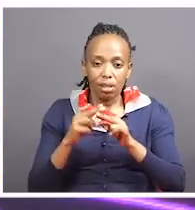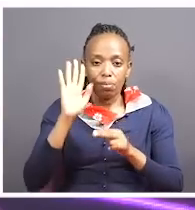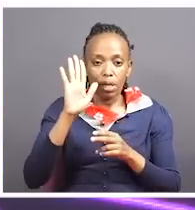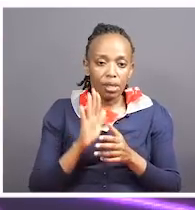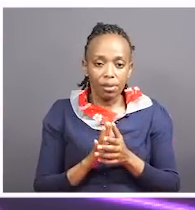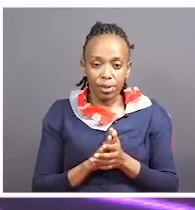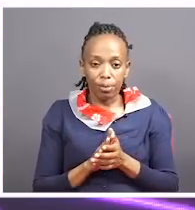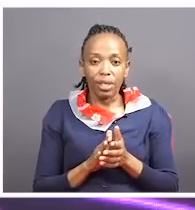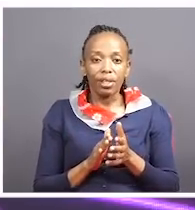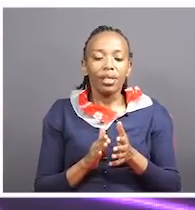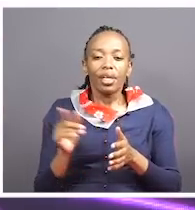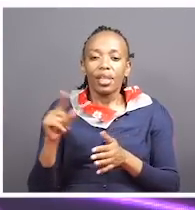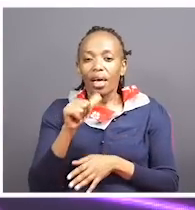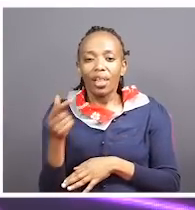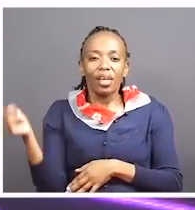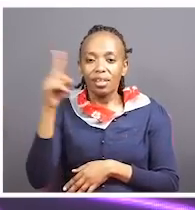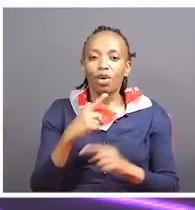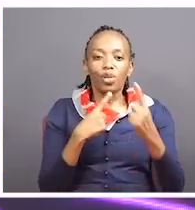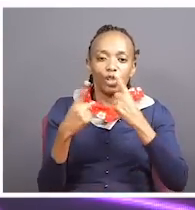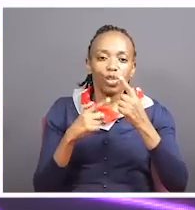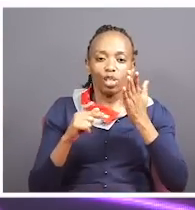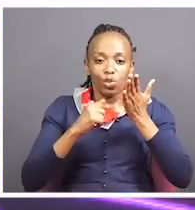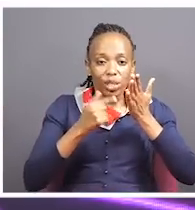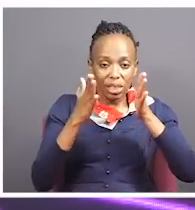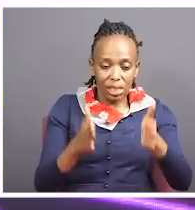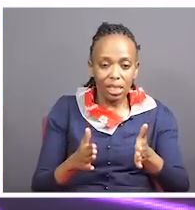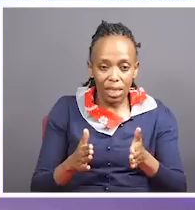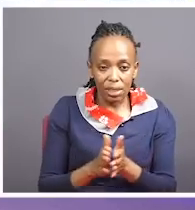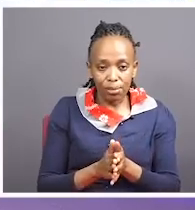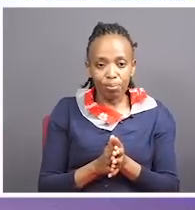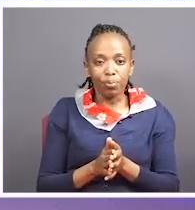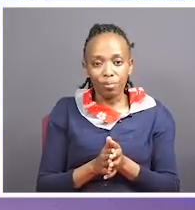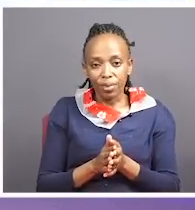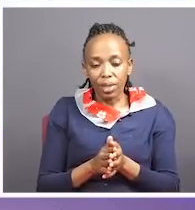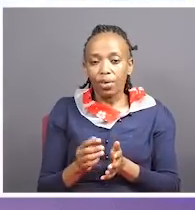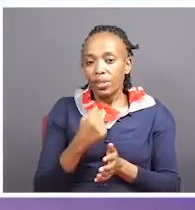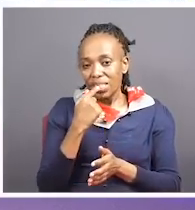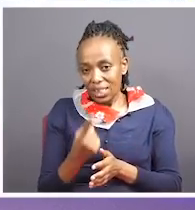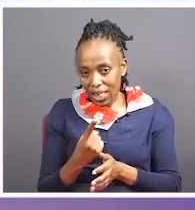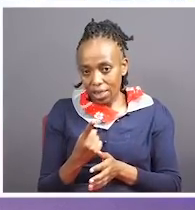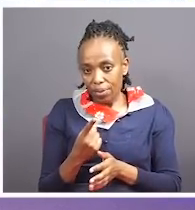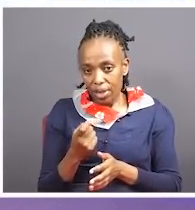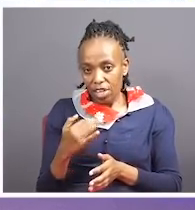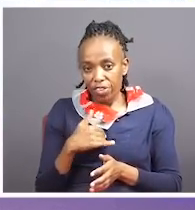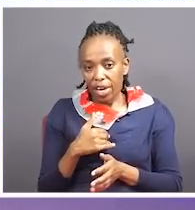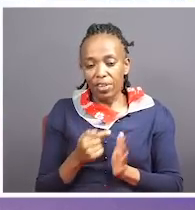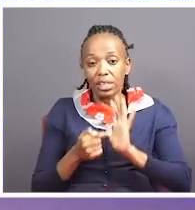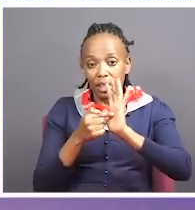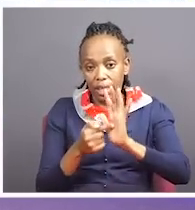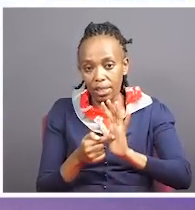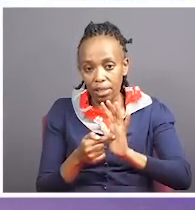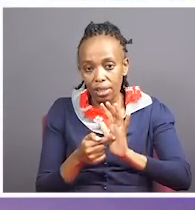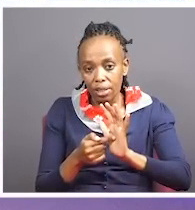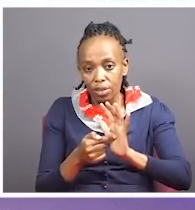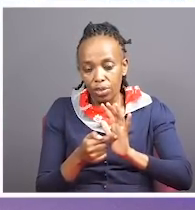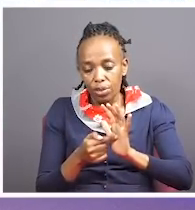name. The other day I was speaking to some engineers and I was telling them, if there was a sign